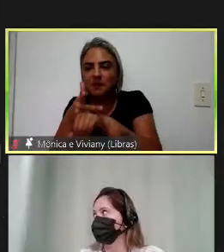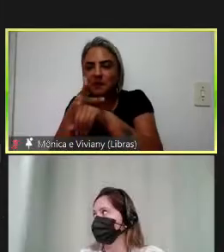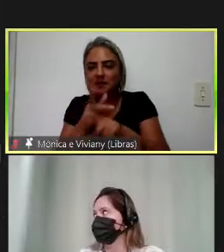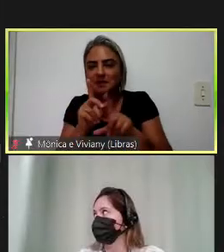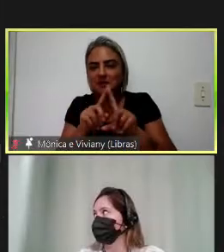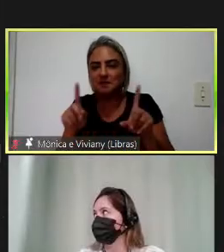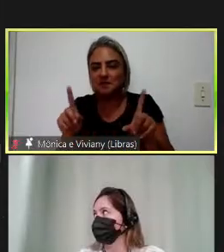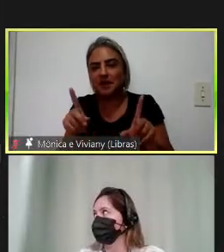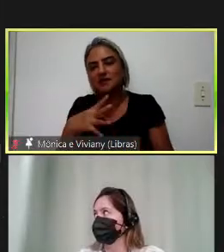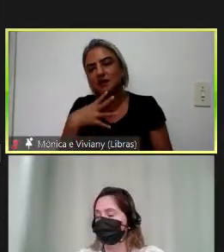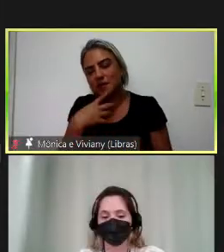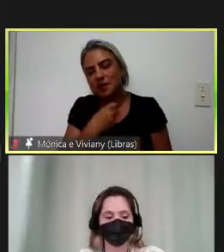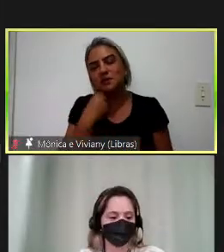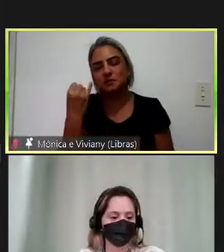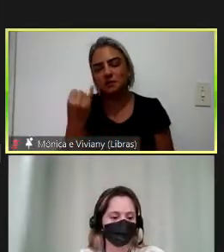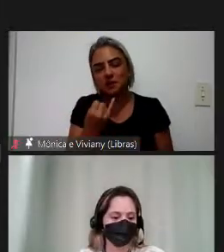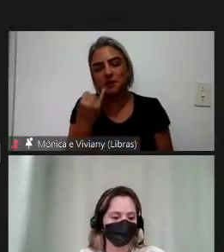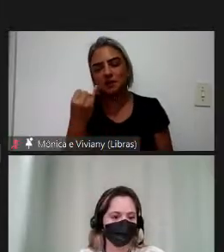why my video